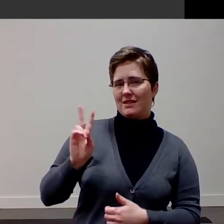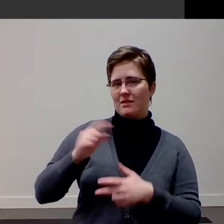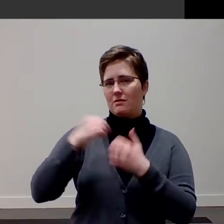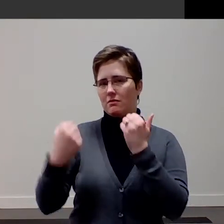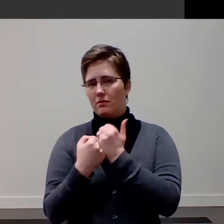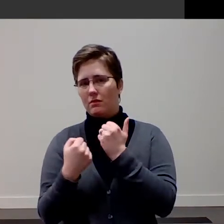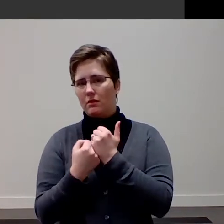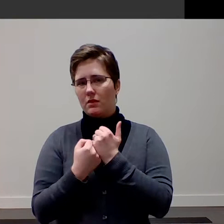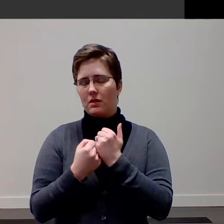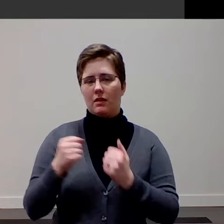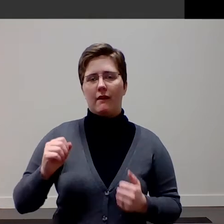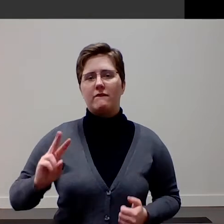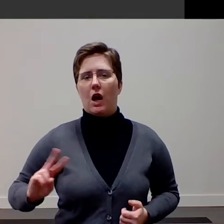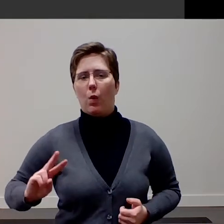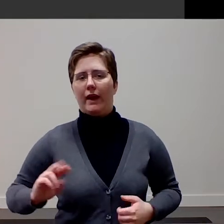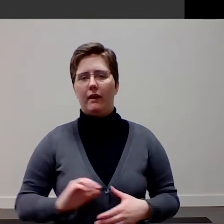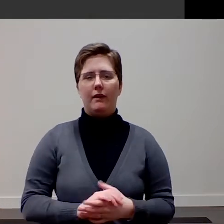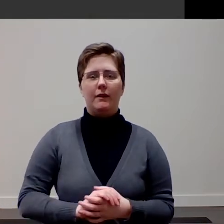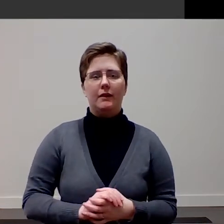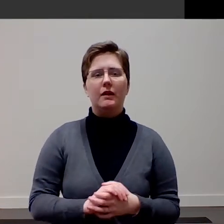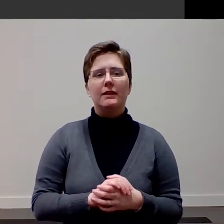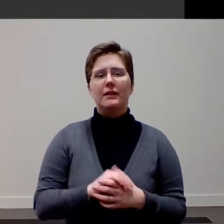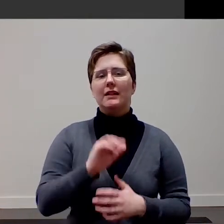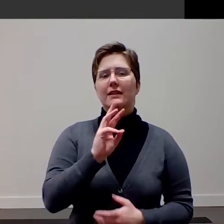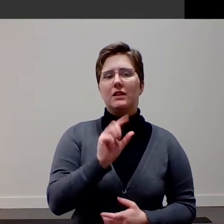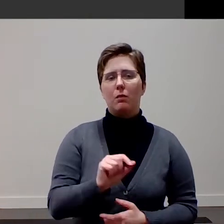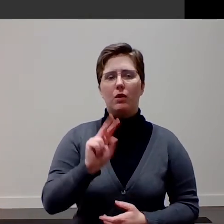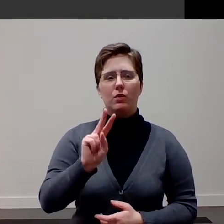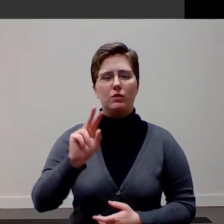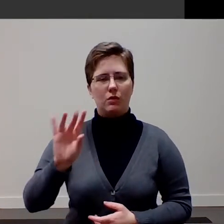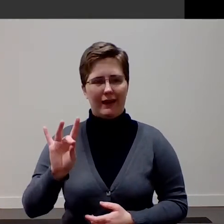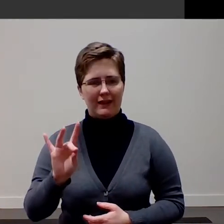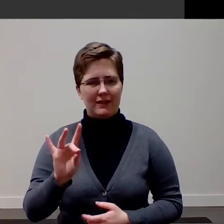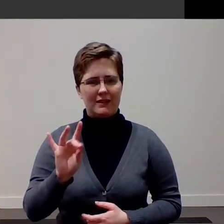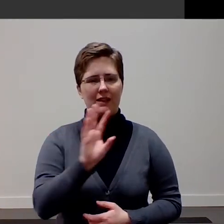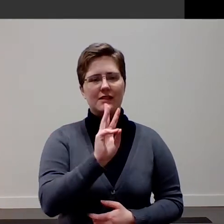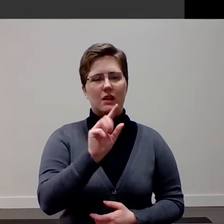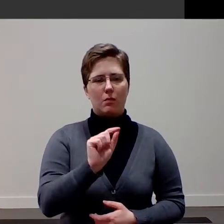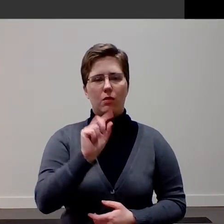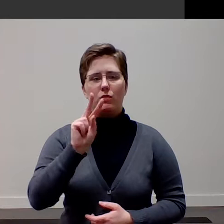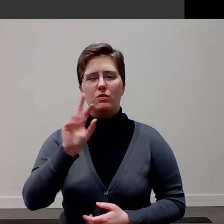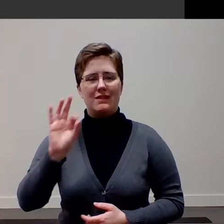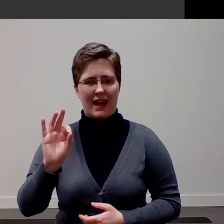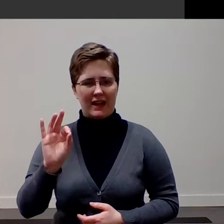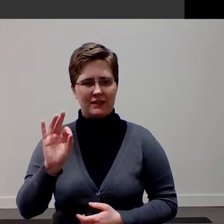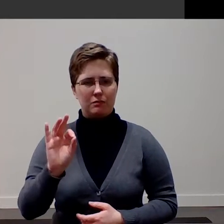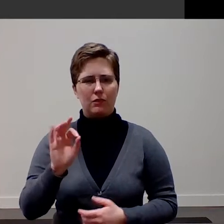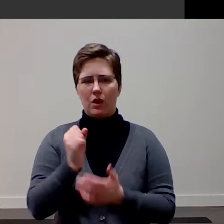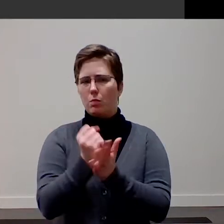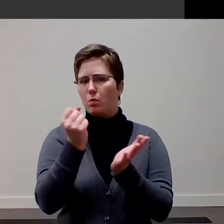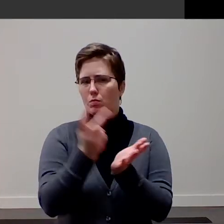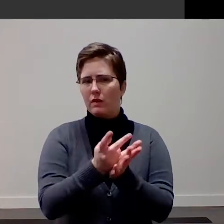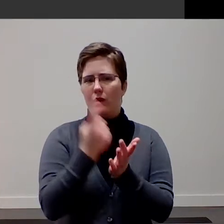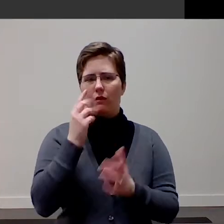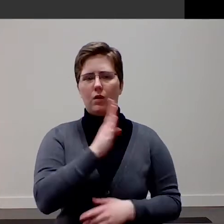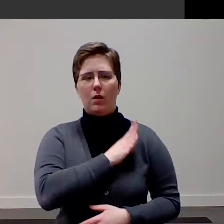the co-chair is Chris Varwick. Item 6.28 and 6.29 are the approval of